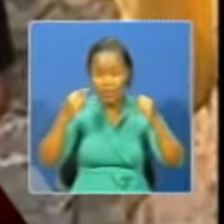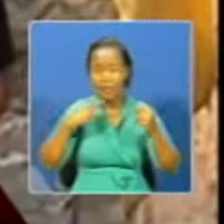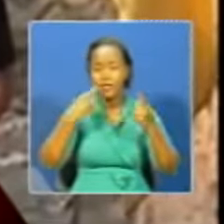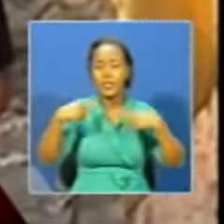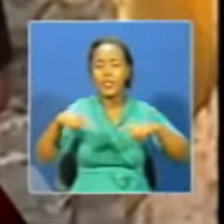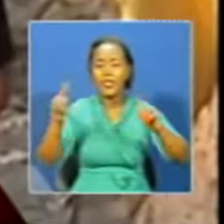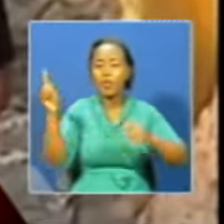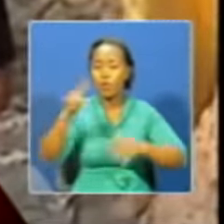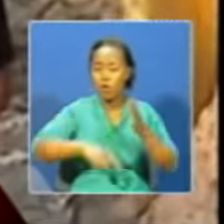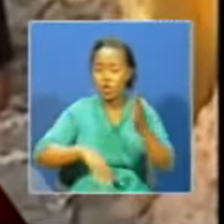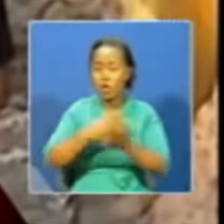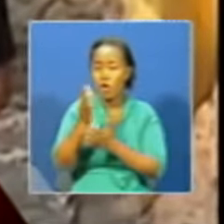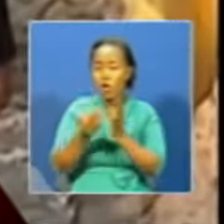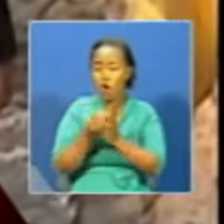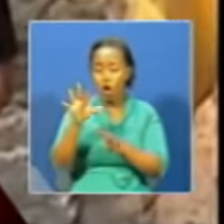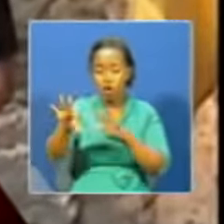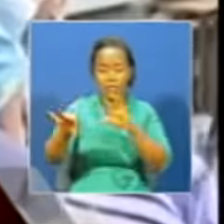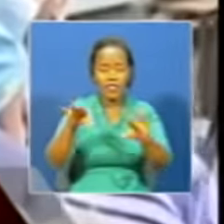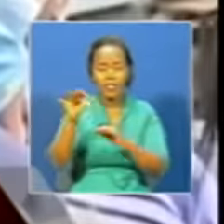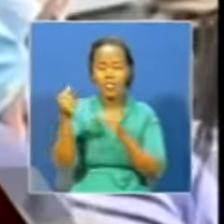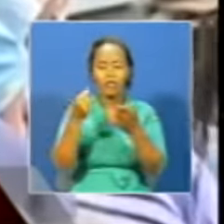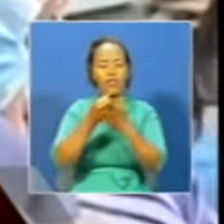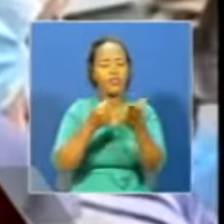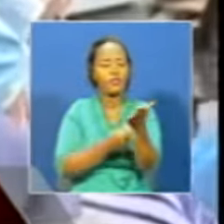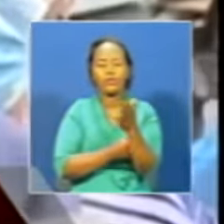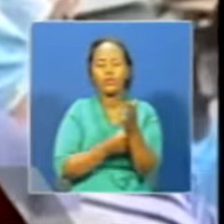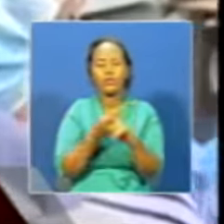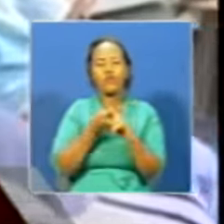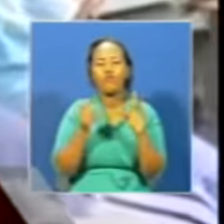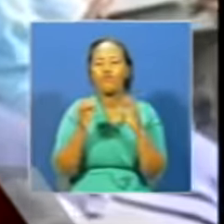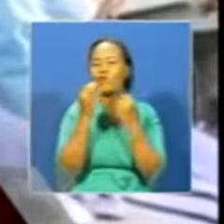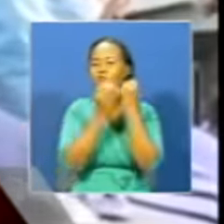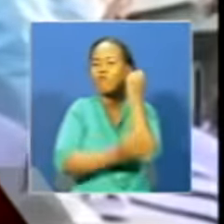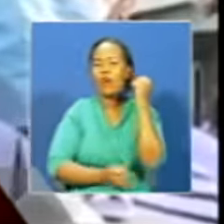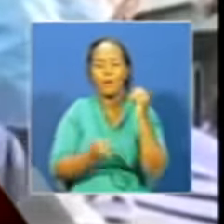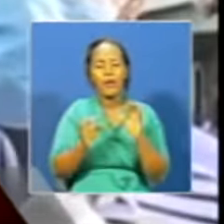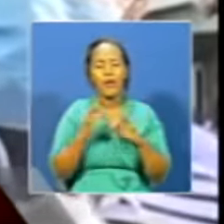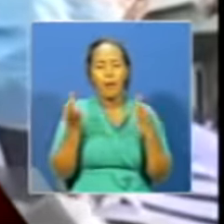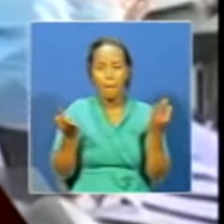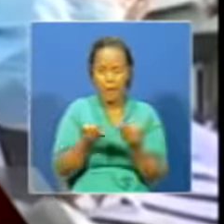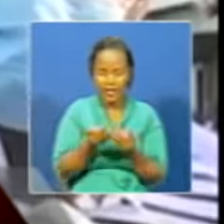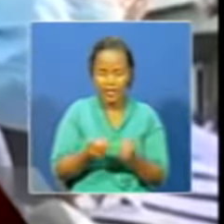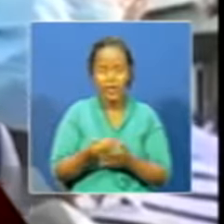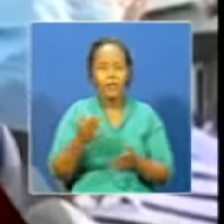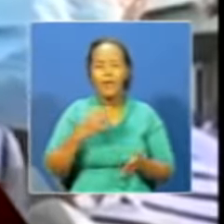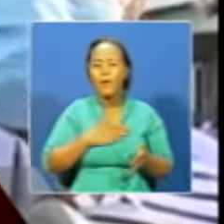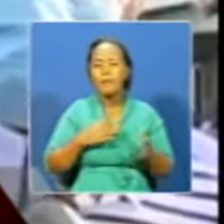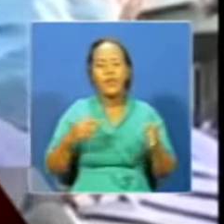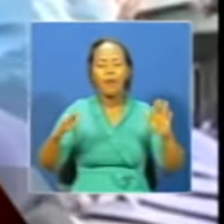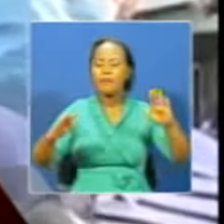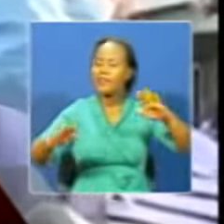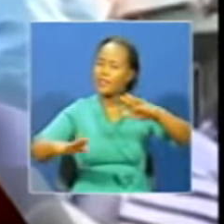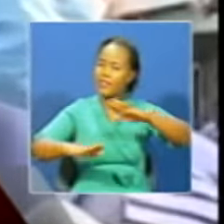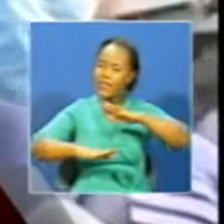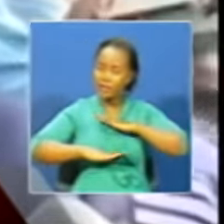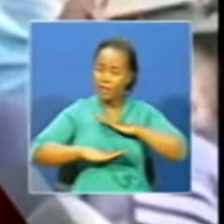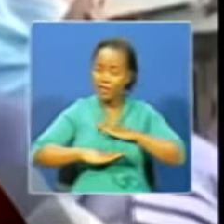for the scholarships are well-deserving cases. I have been thoroughly satisfied by the manner in